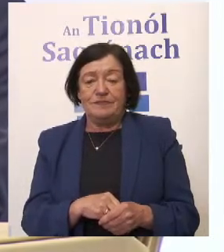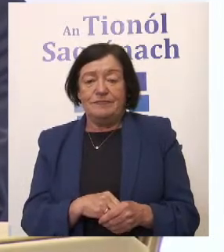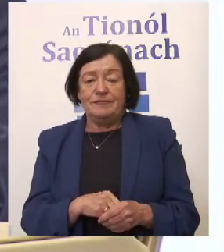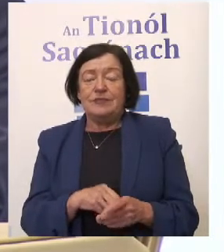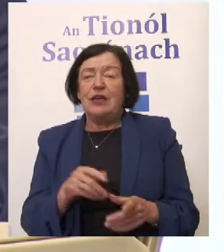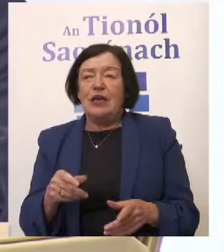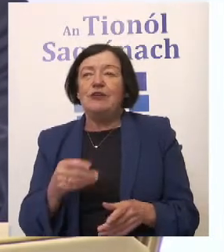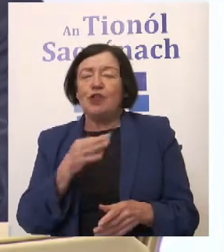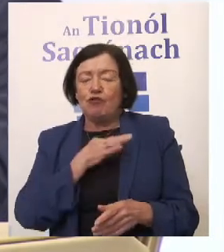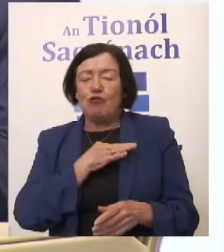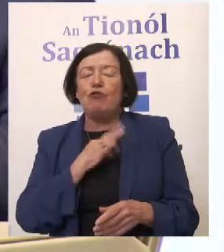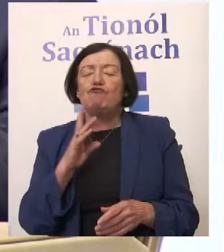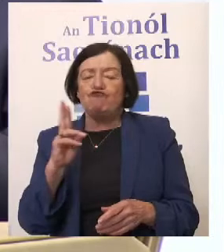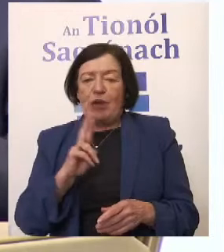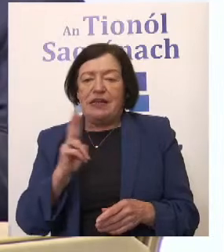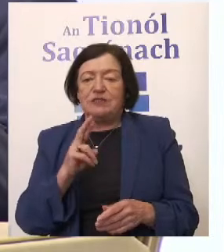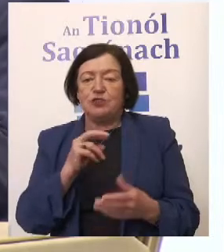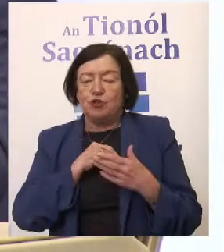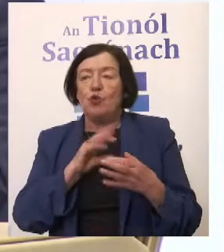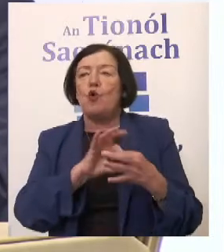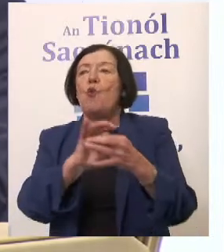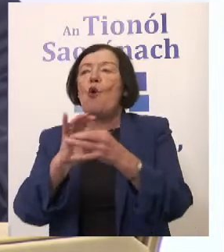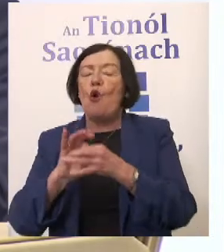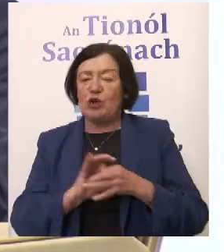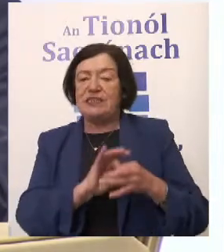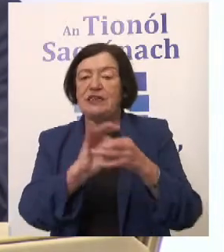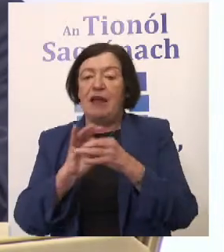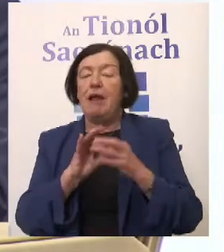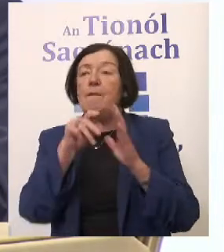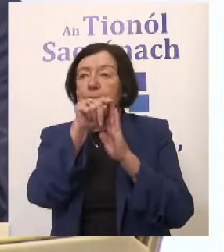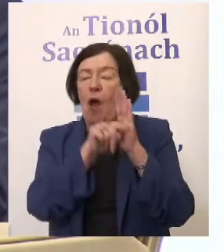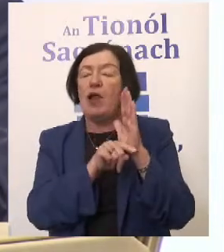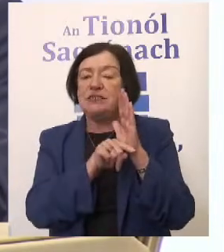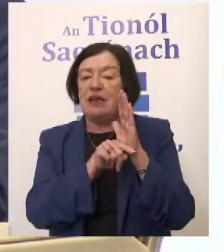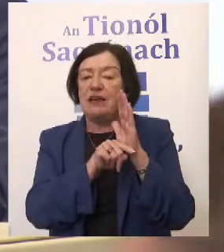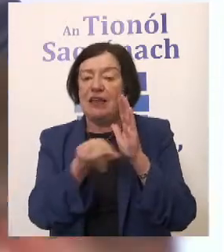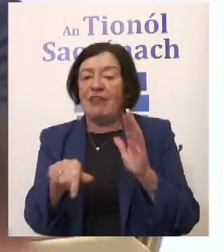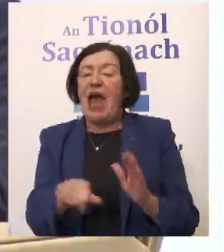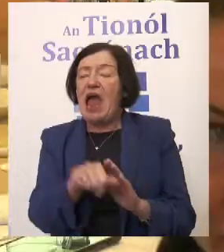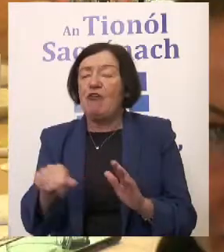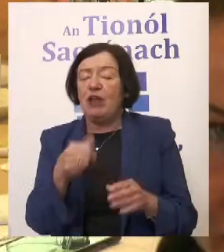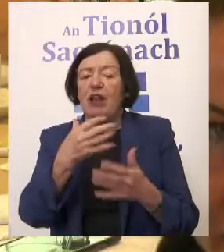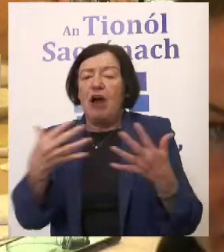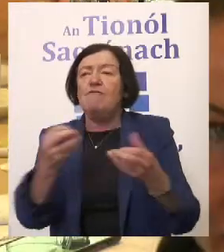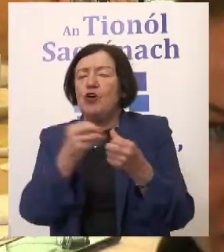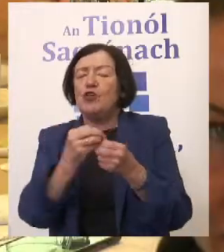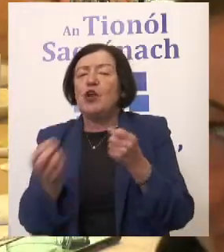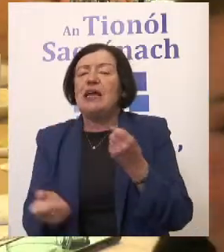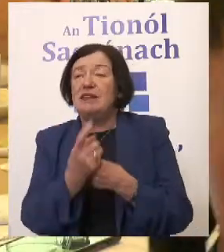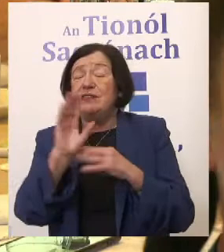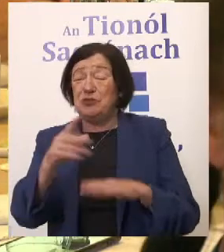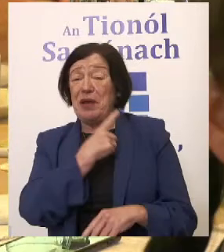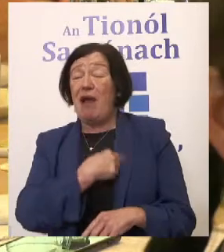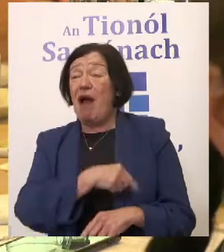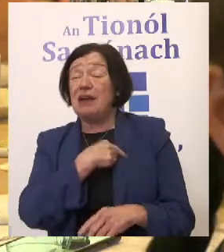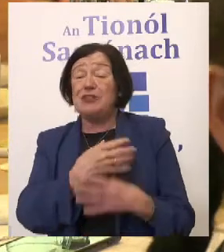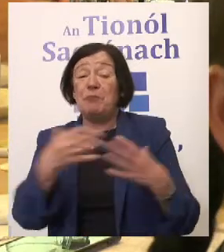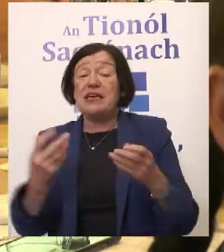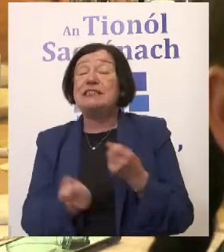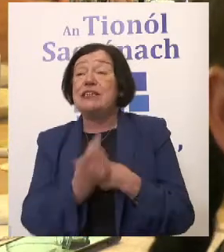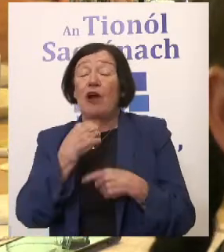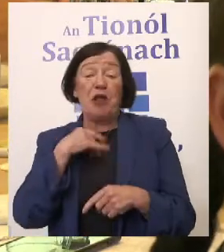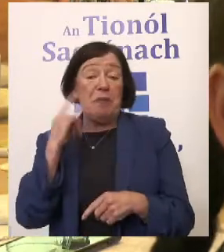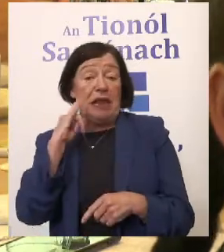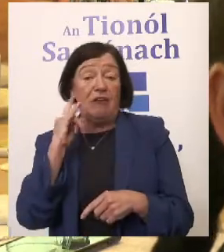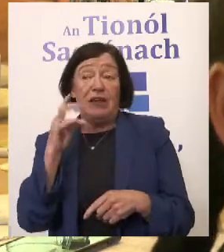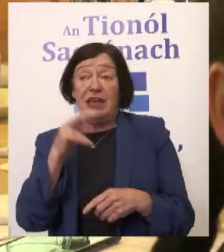there's a good reason to coordinate policy around that area, and there's lots of other issues. So to be honest, the biggest issues I'm hearing,